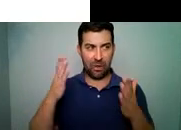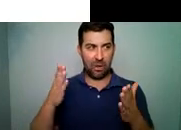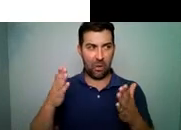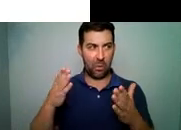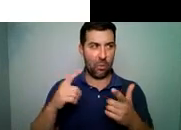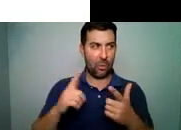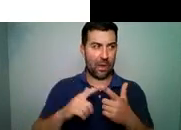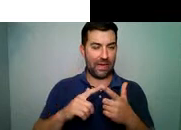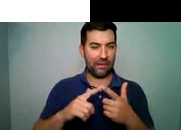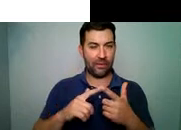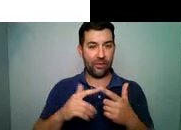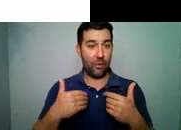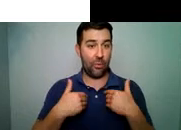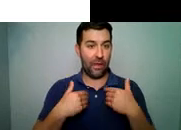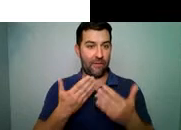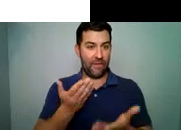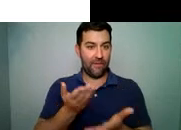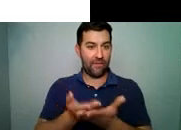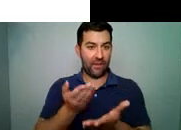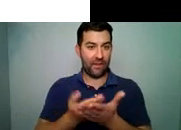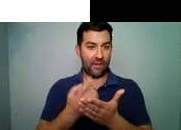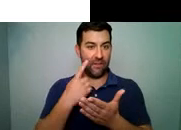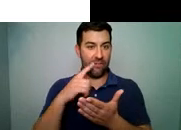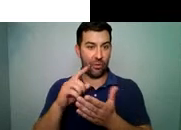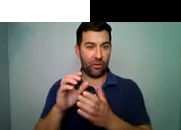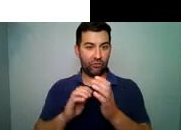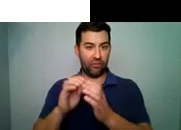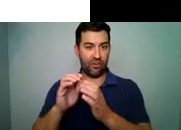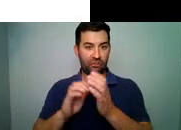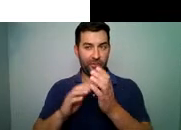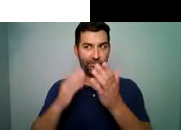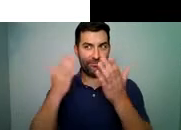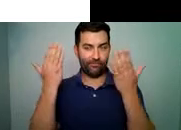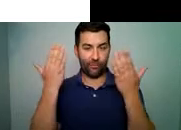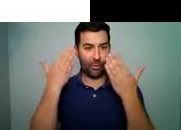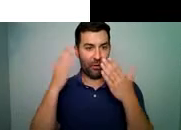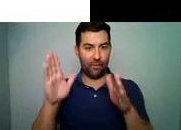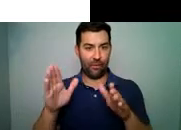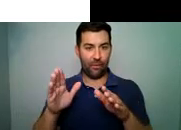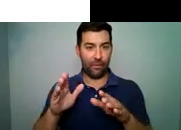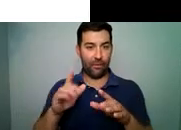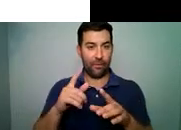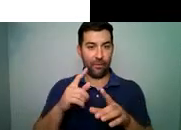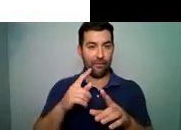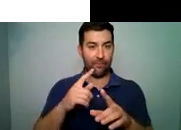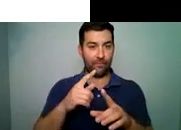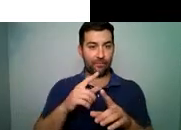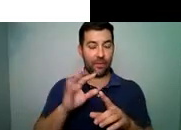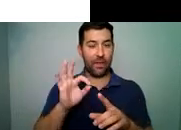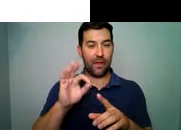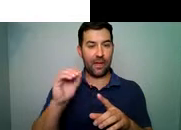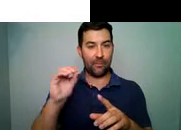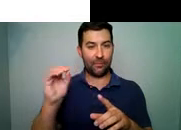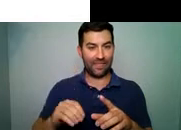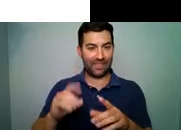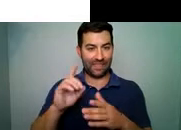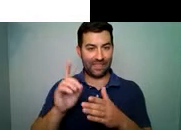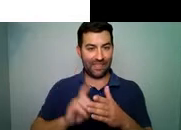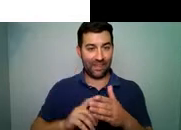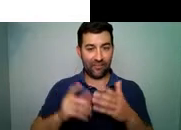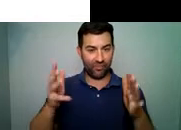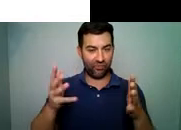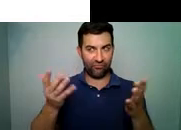when we would even have funding for construction, let alone when the 90% design will be